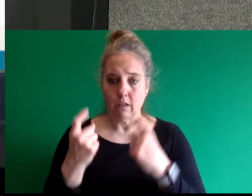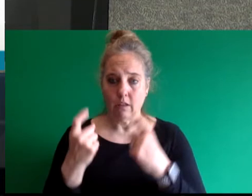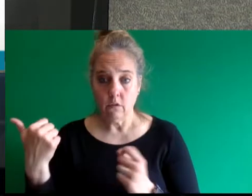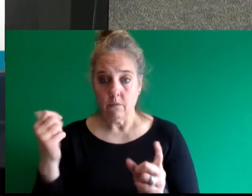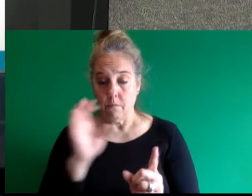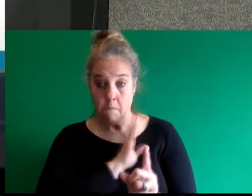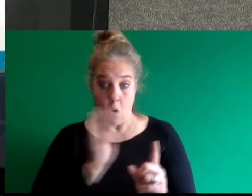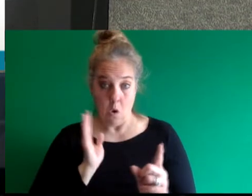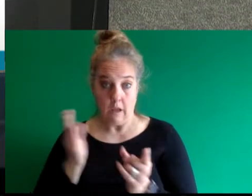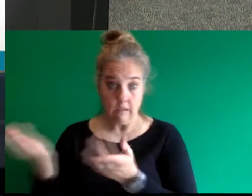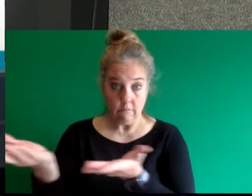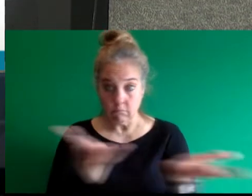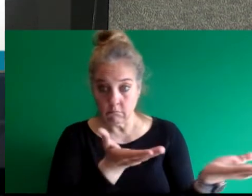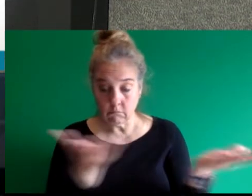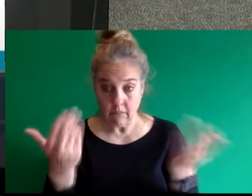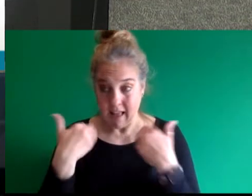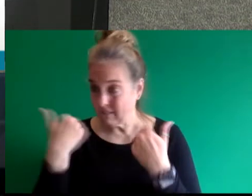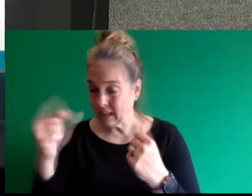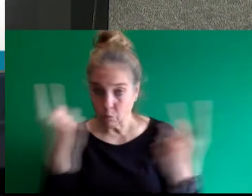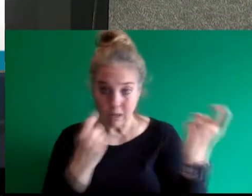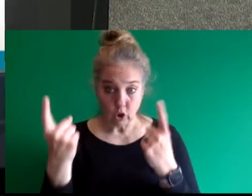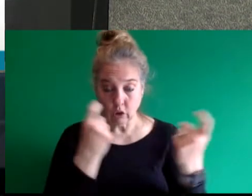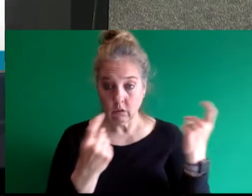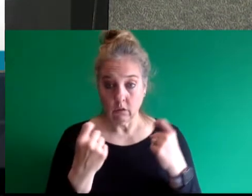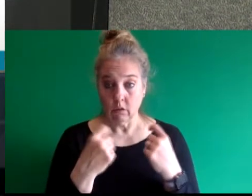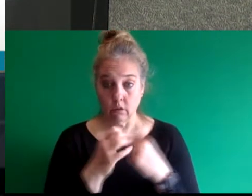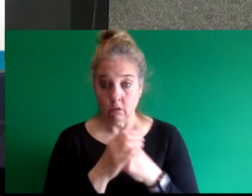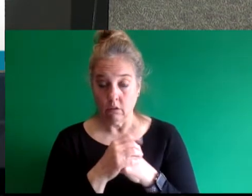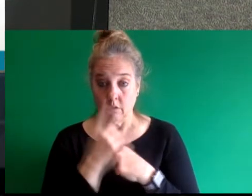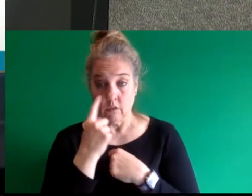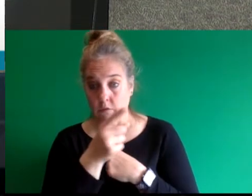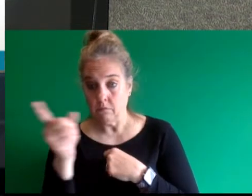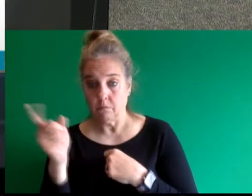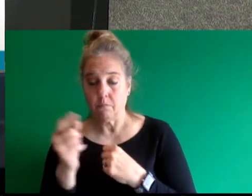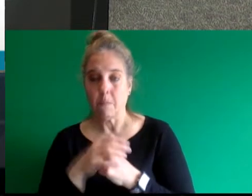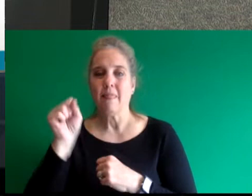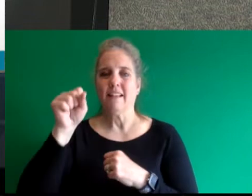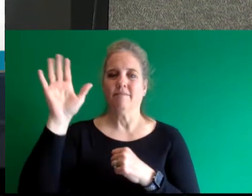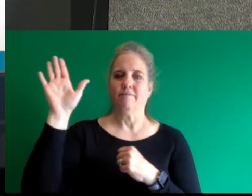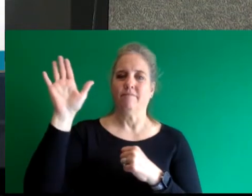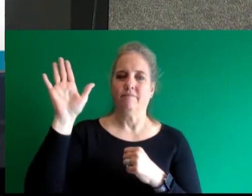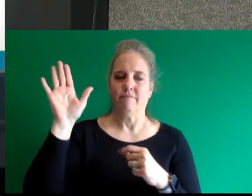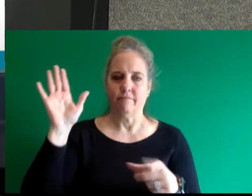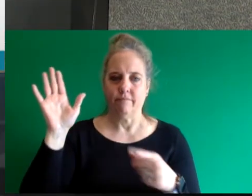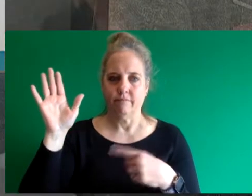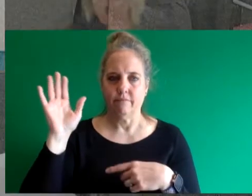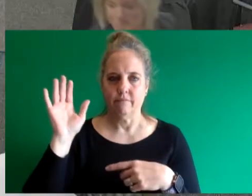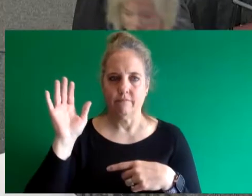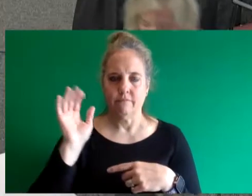of our vendors. I do have a couple of questions for Corey.